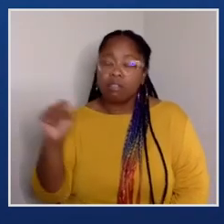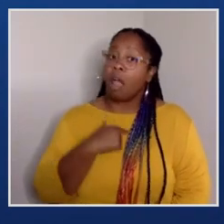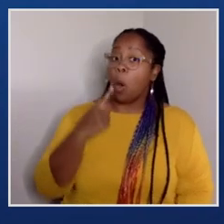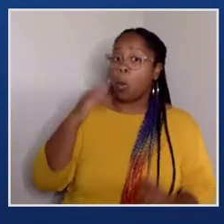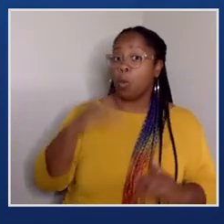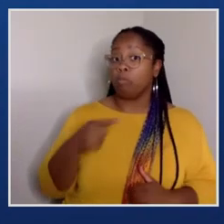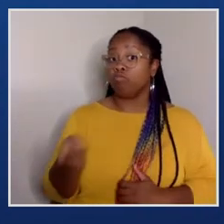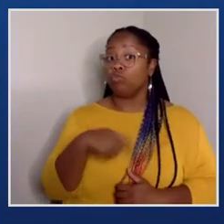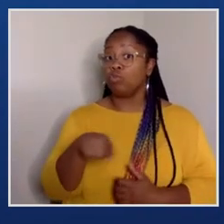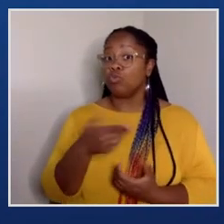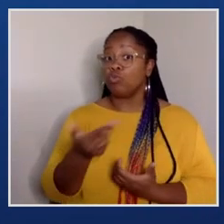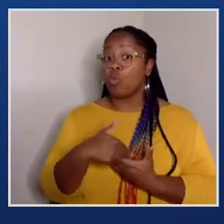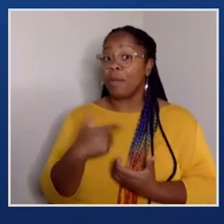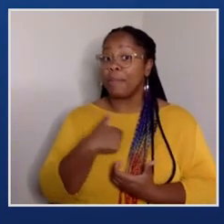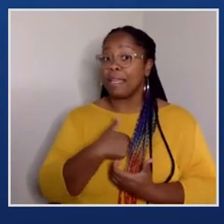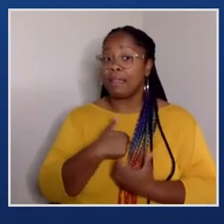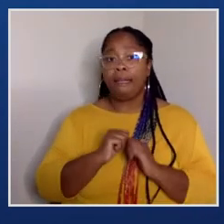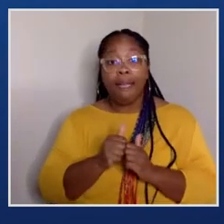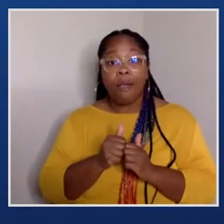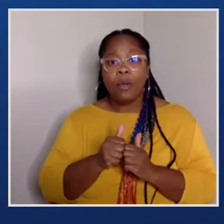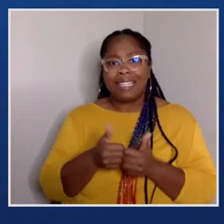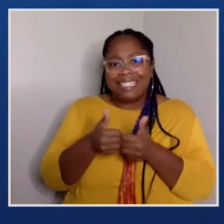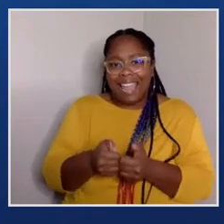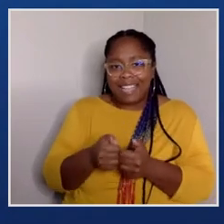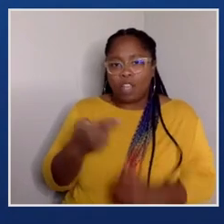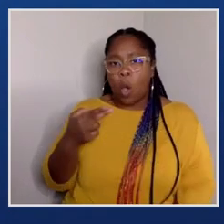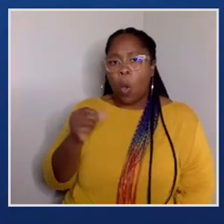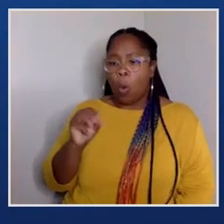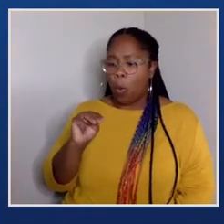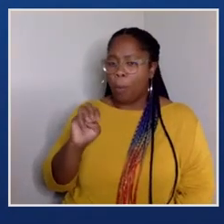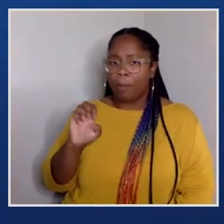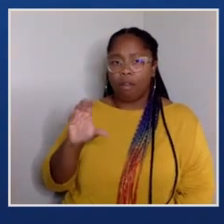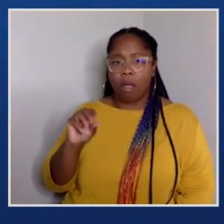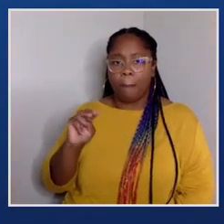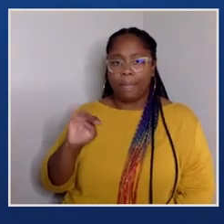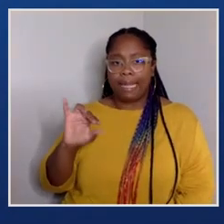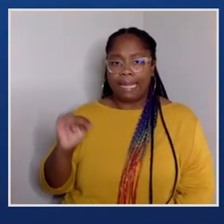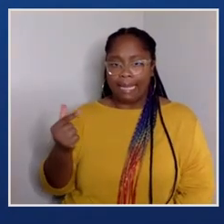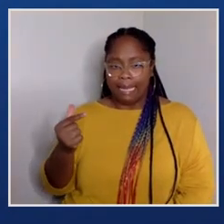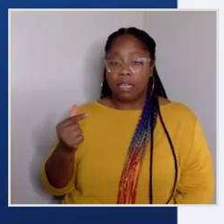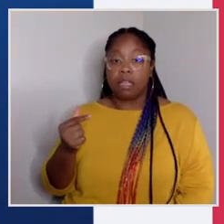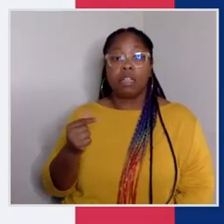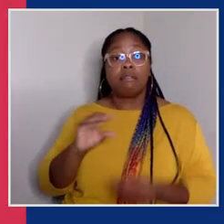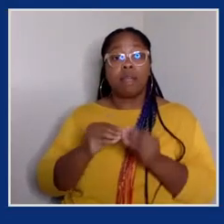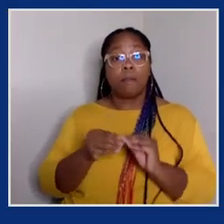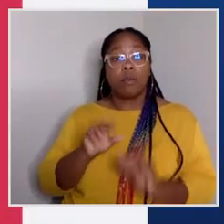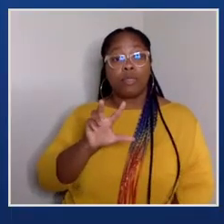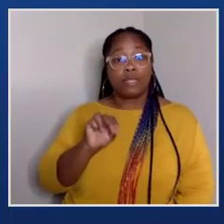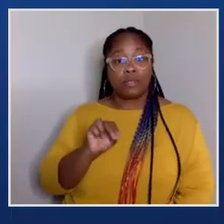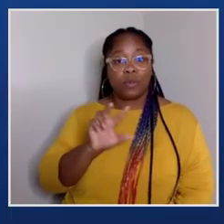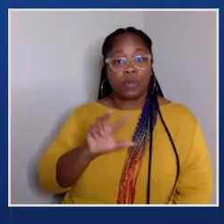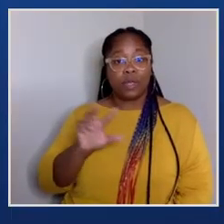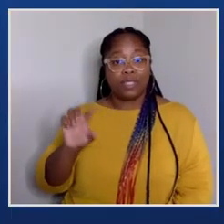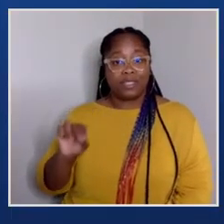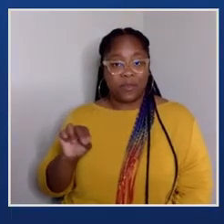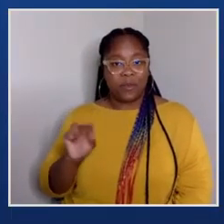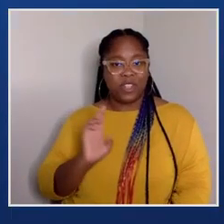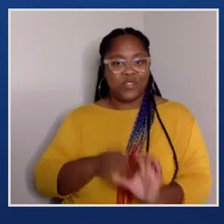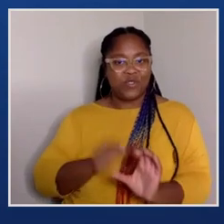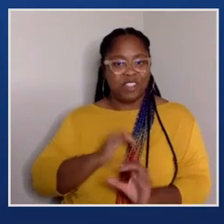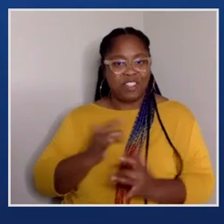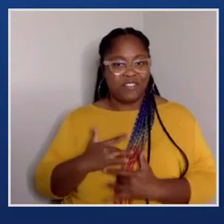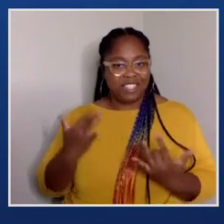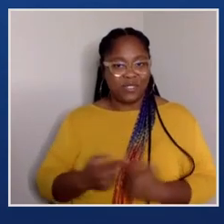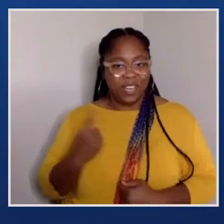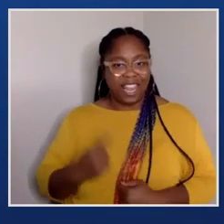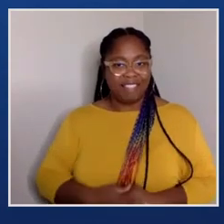that service. Text homecoming to 30330 and join an HBCU Get Out the Vote event today. Senator